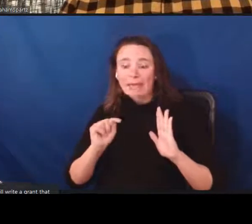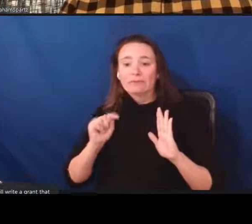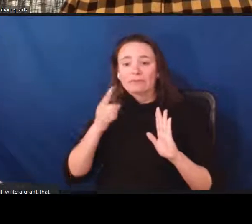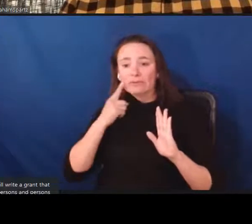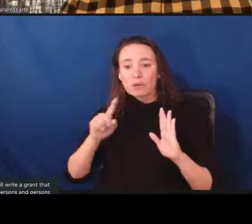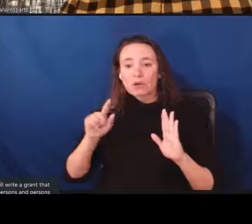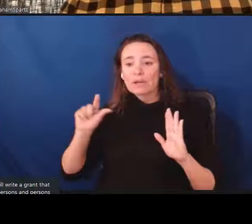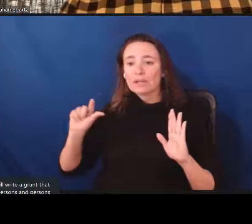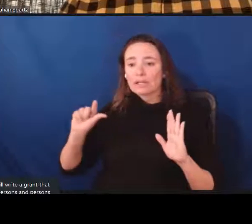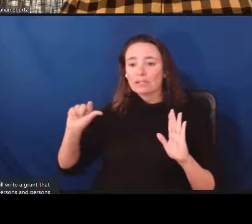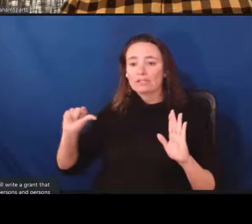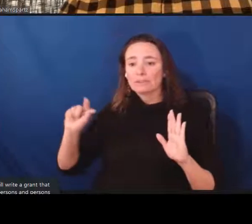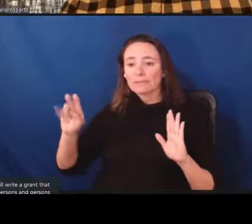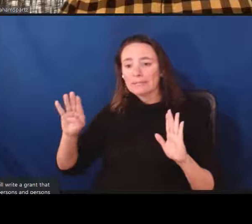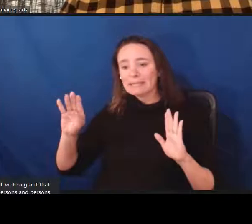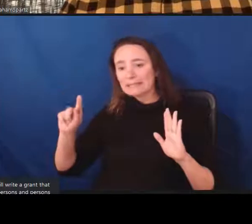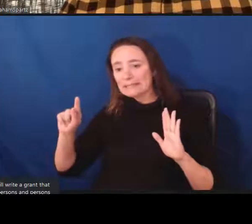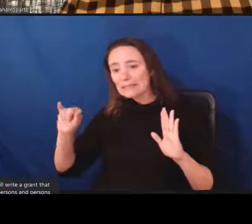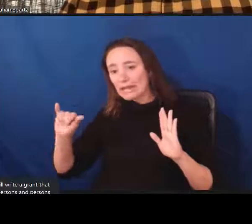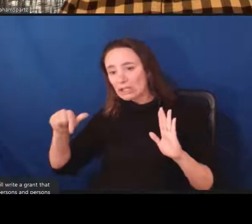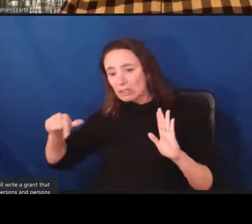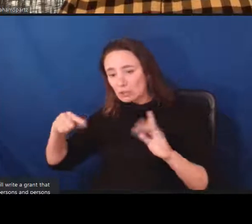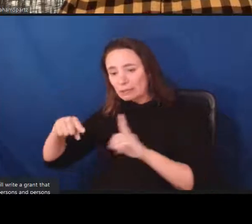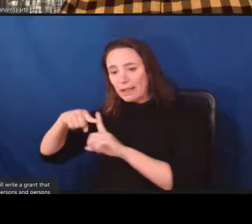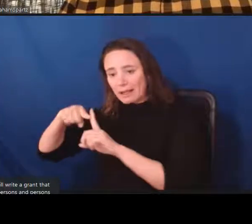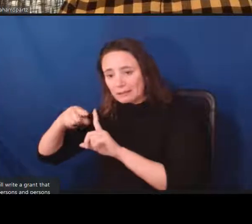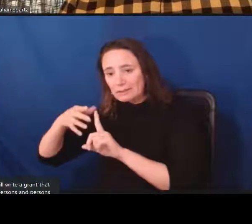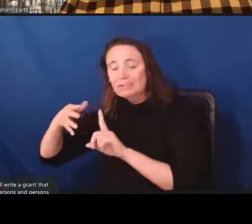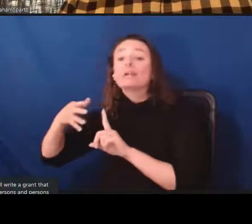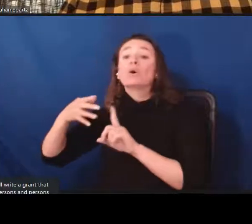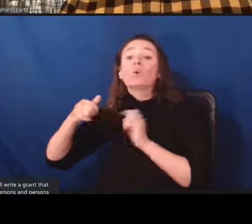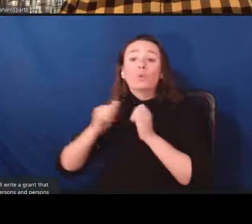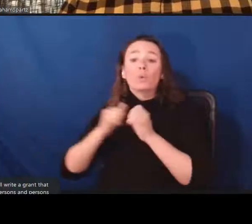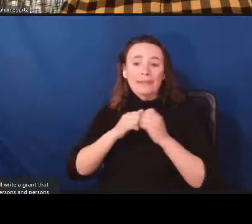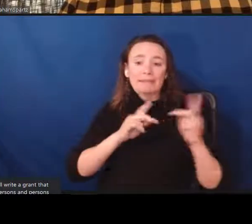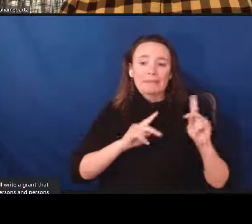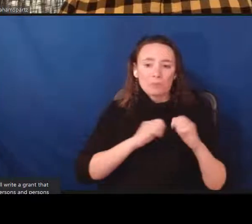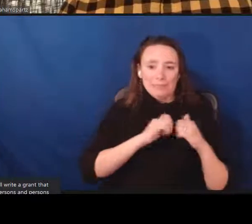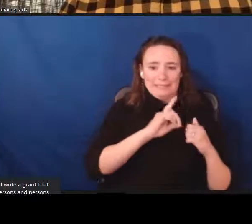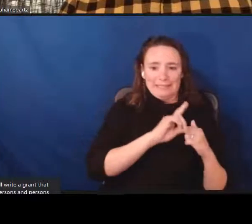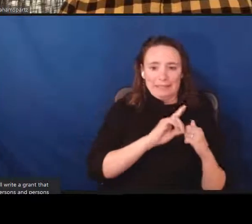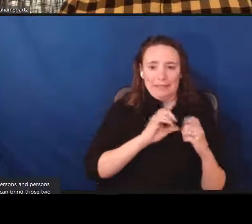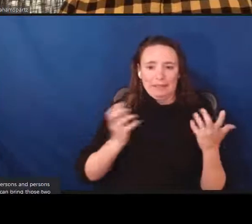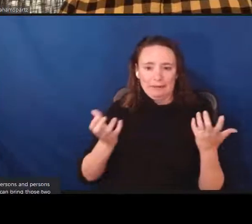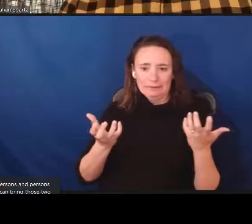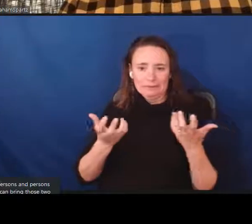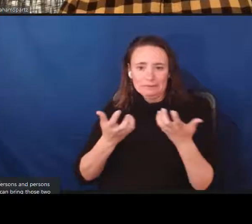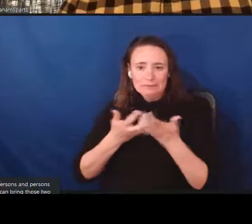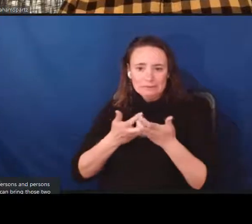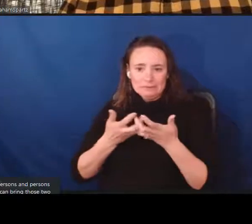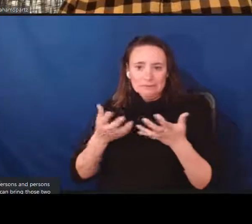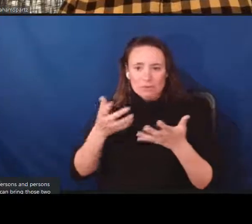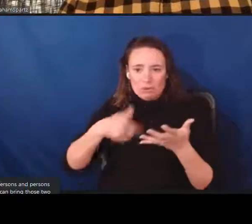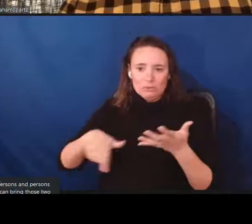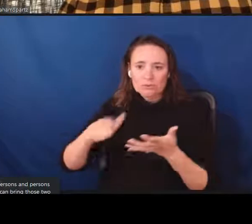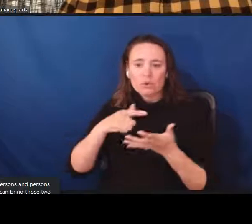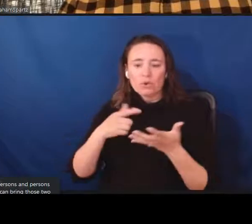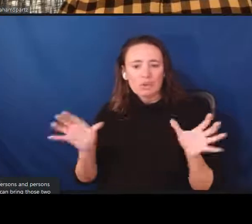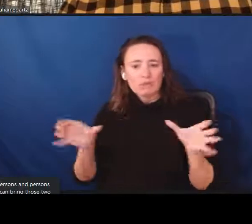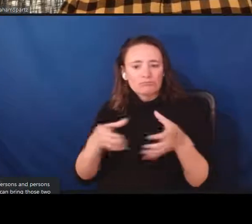with disabilities, so that we can bring those two parties together and have them work